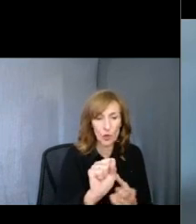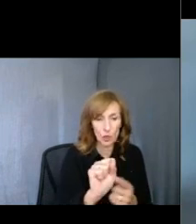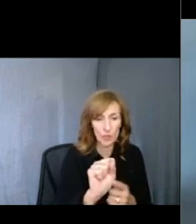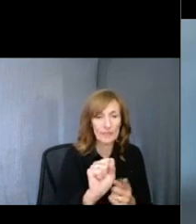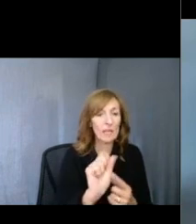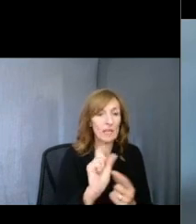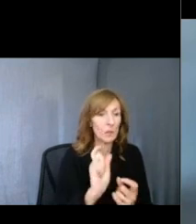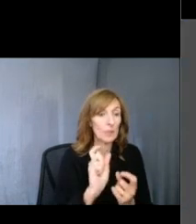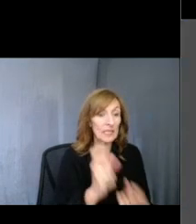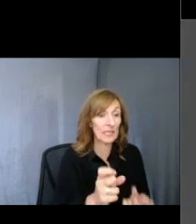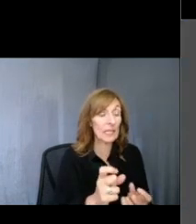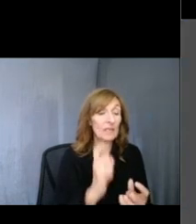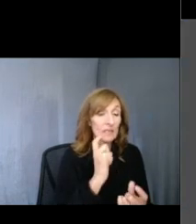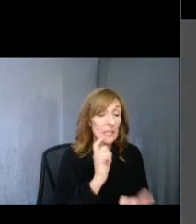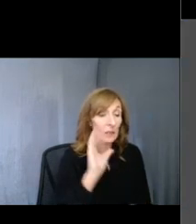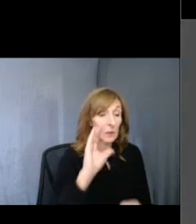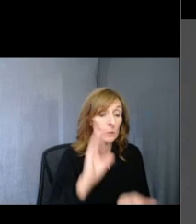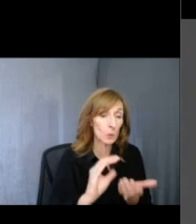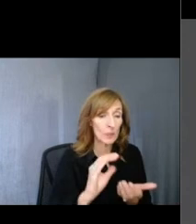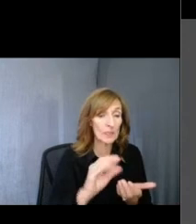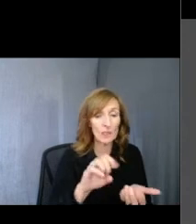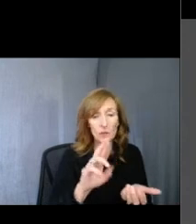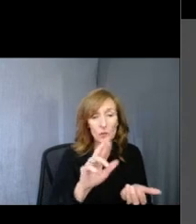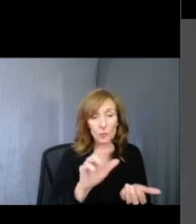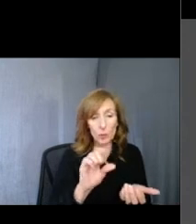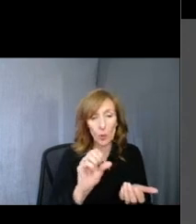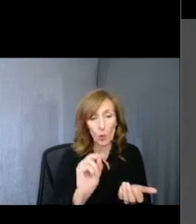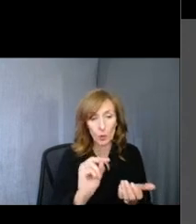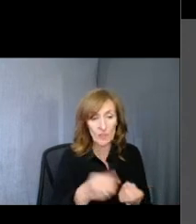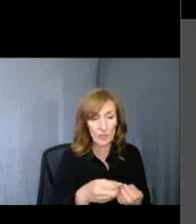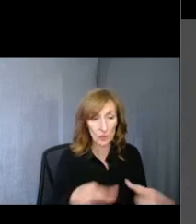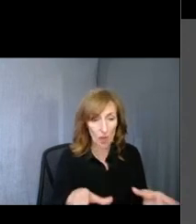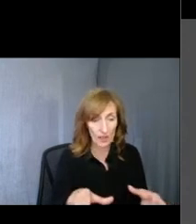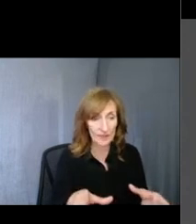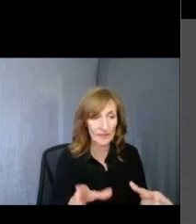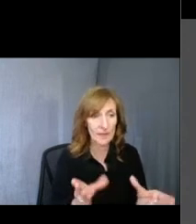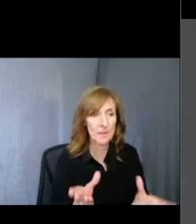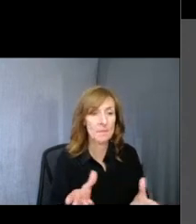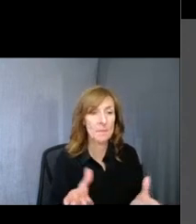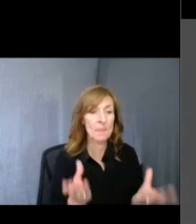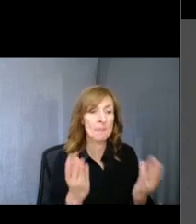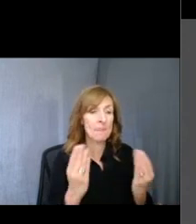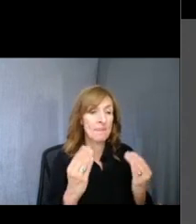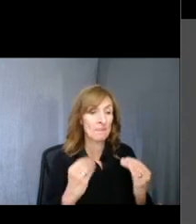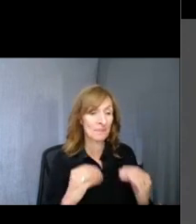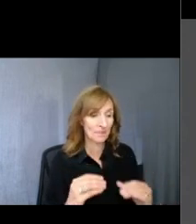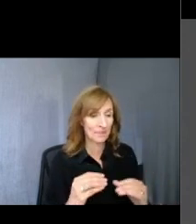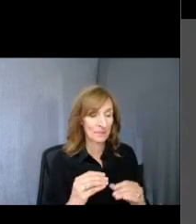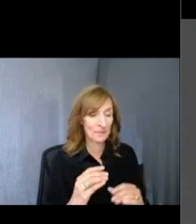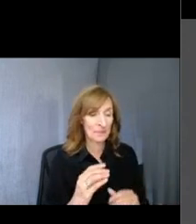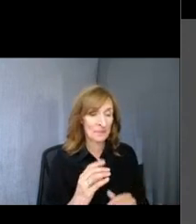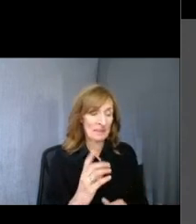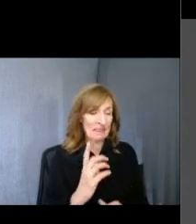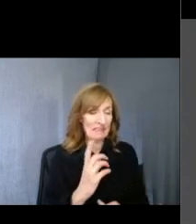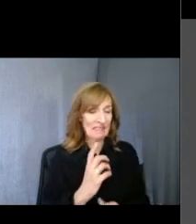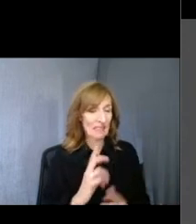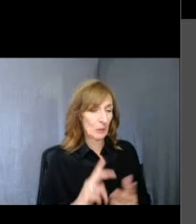kidneys. So dietary management, this is kind of a third rail, but I'm going to try to tackle it for you